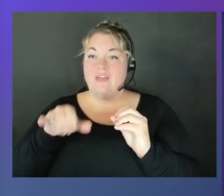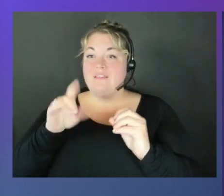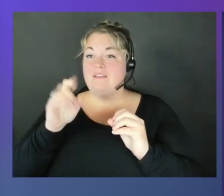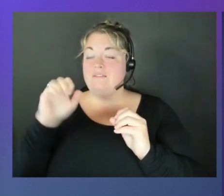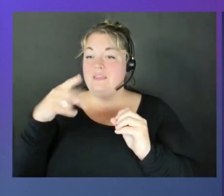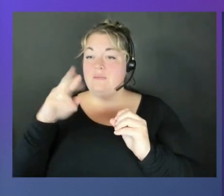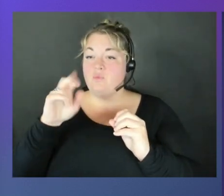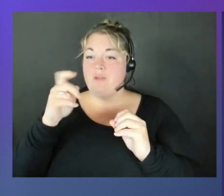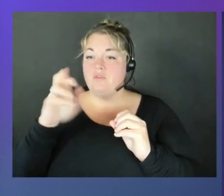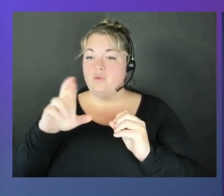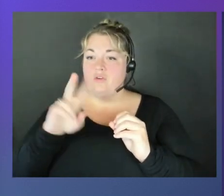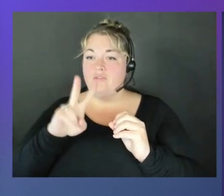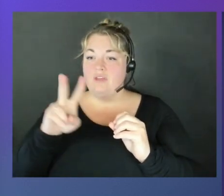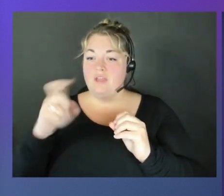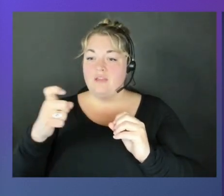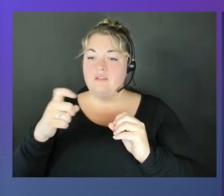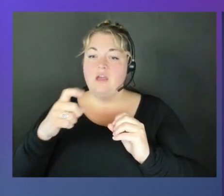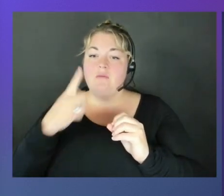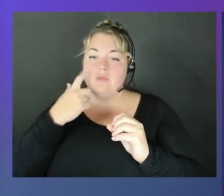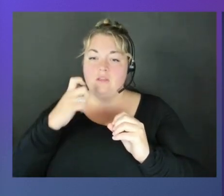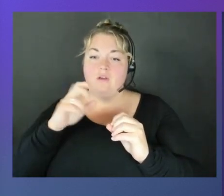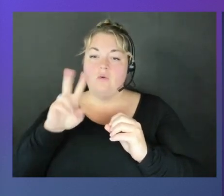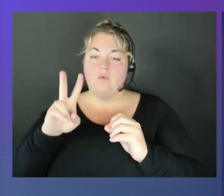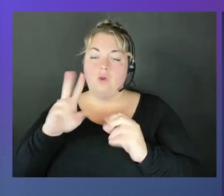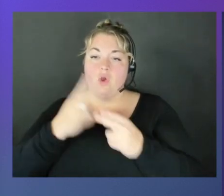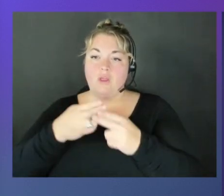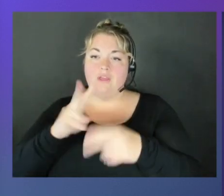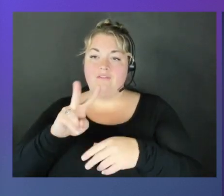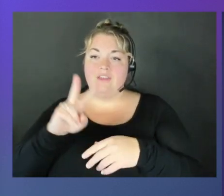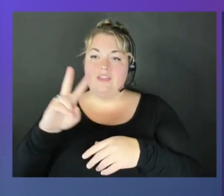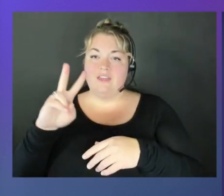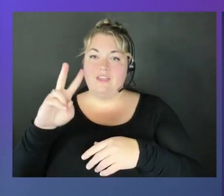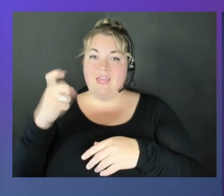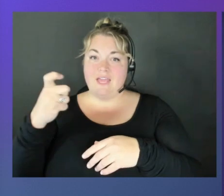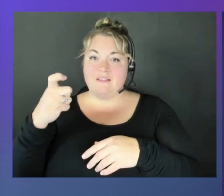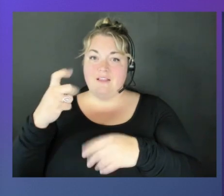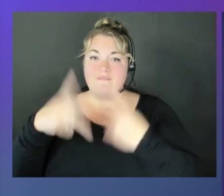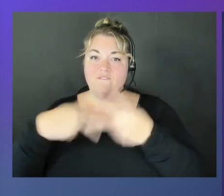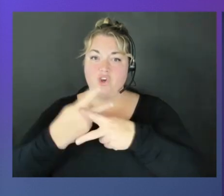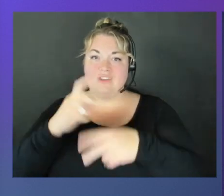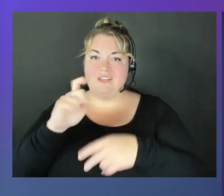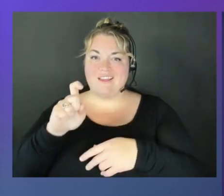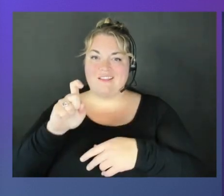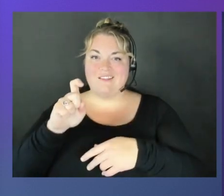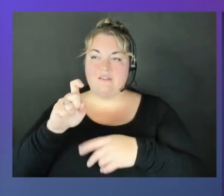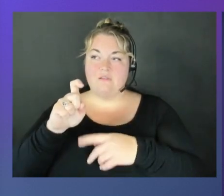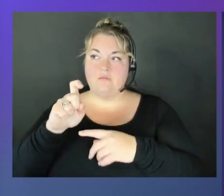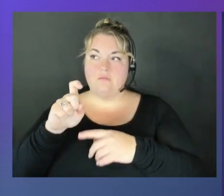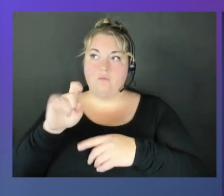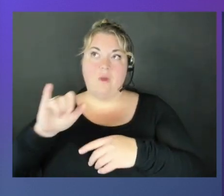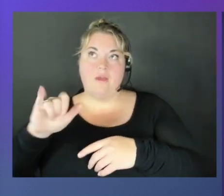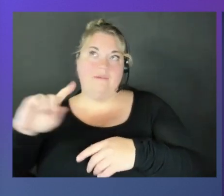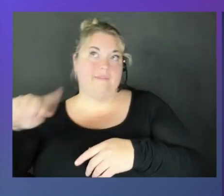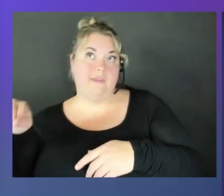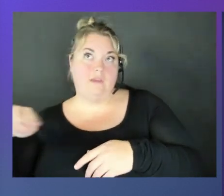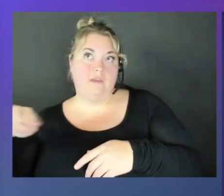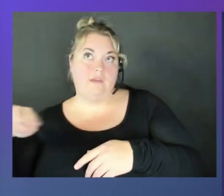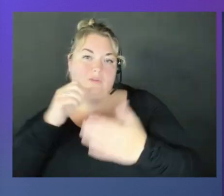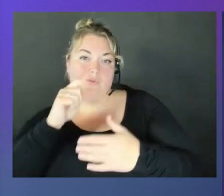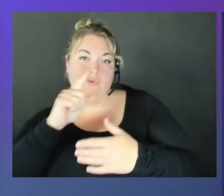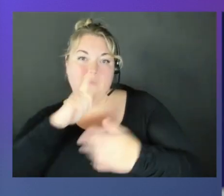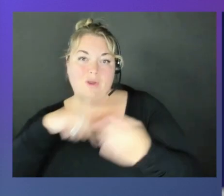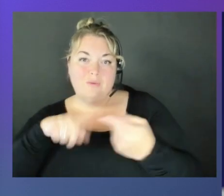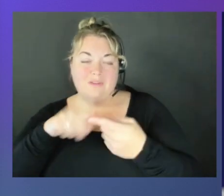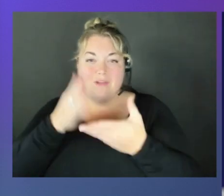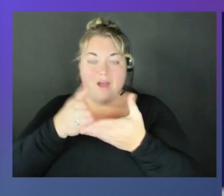VX. I'm calling it VX because VX. version X, Y, Z. Maybe I'm not sure where it's going to stop. But the idea is to have this conversation when customers